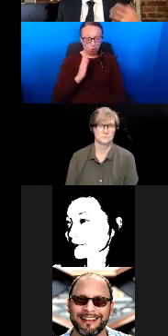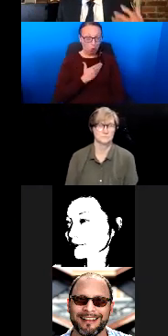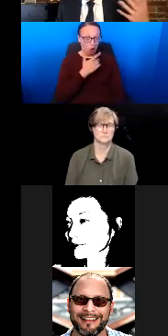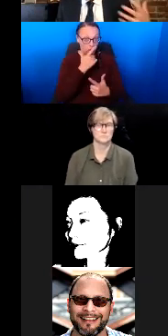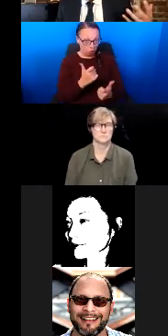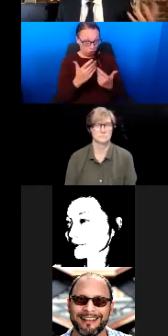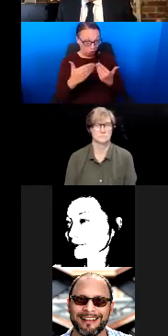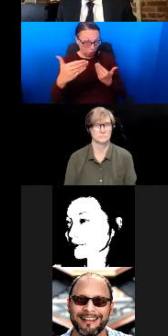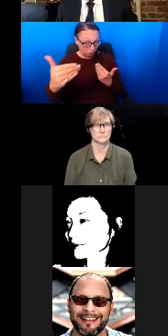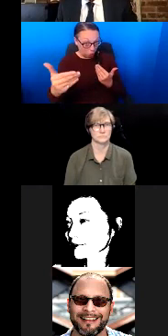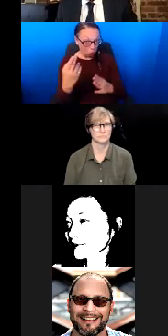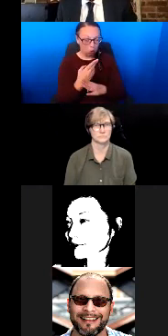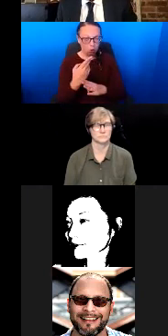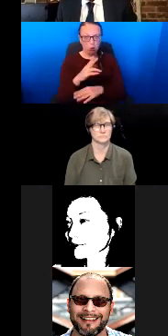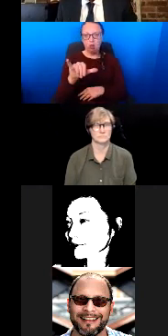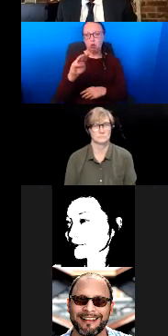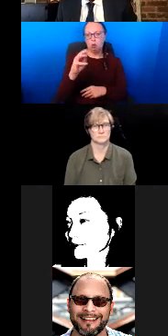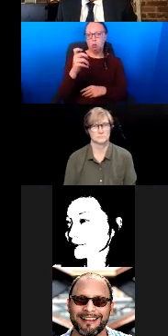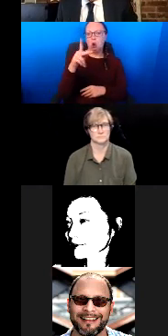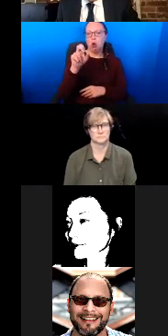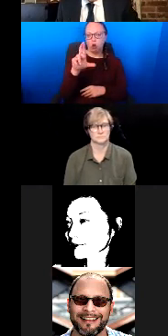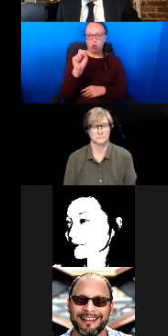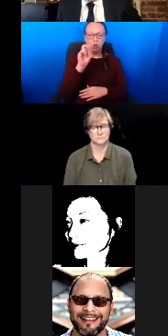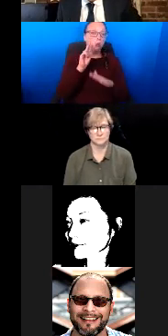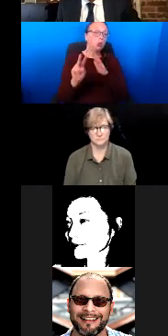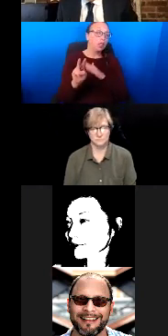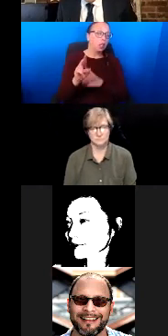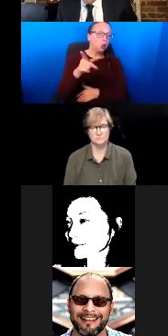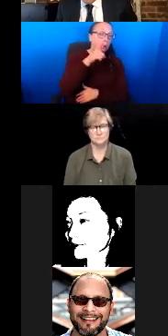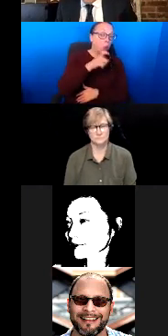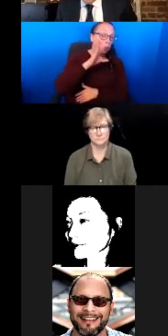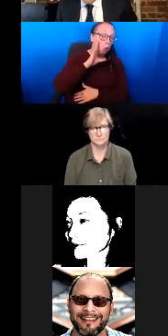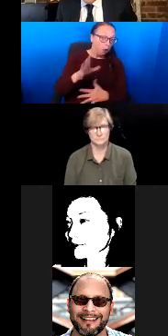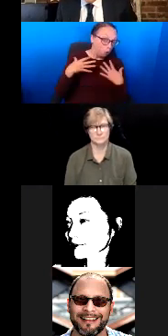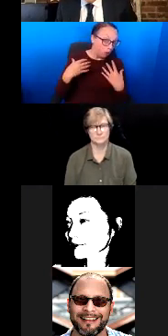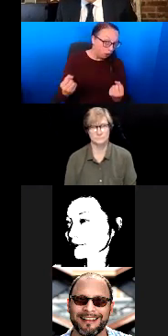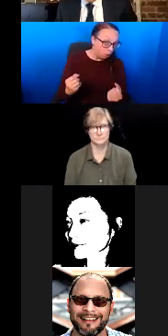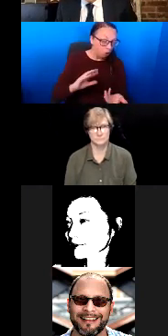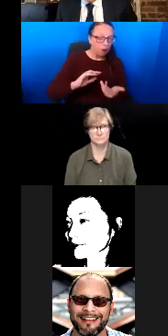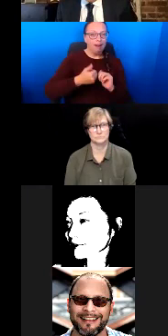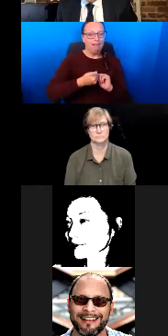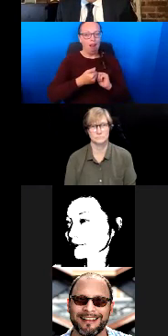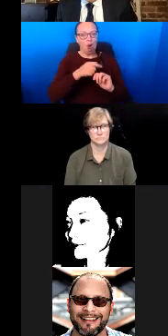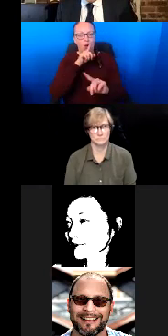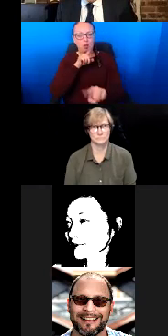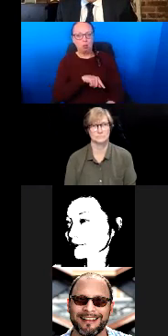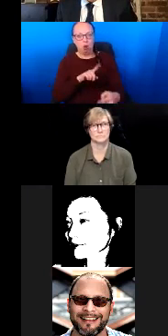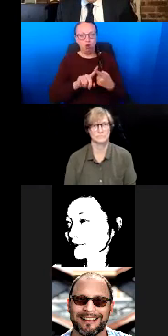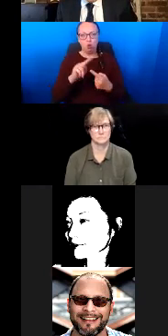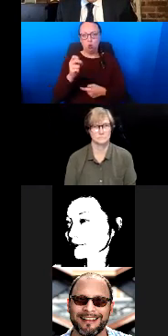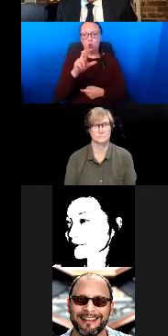in using these kinds of markers to predict who's going to recover from aphasia and how they're going to respond to